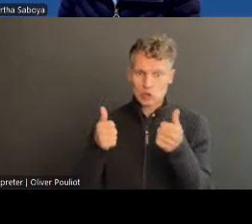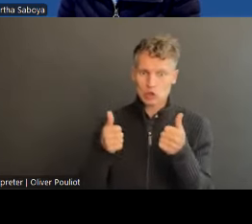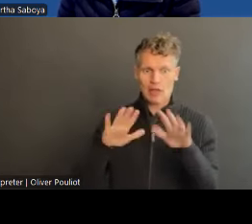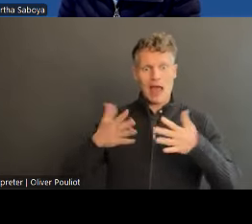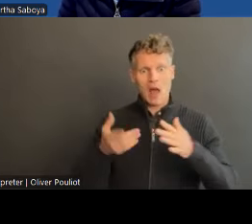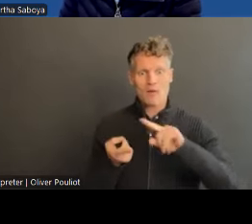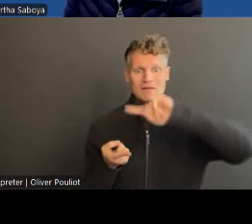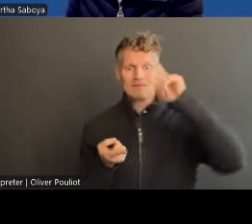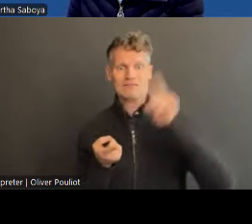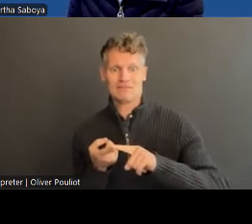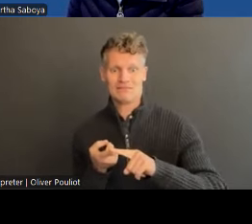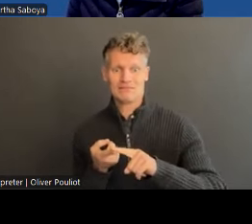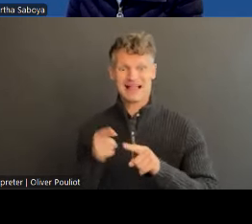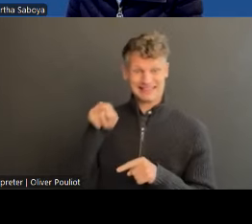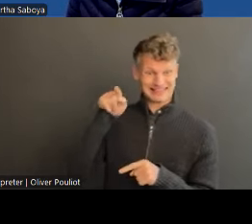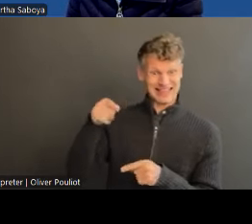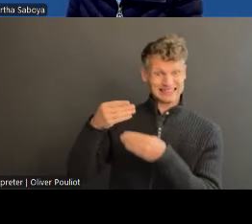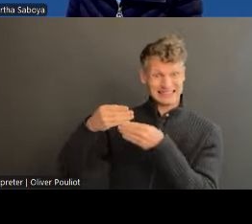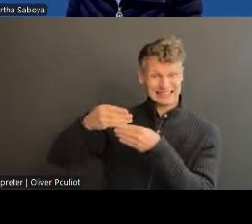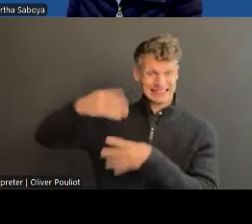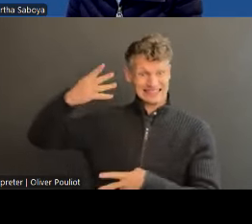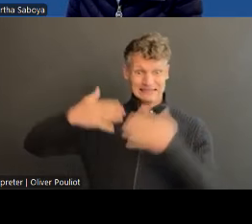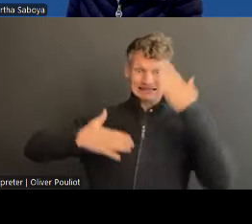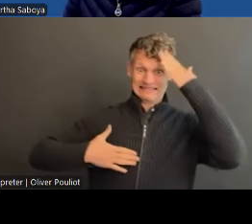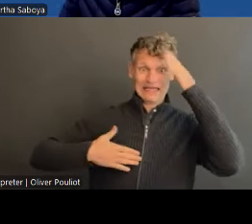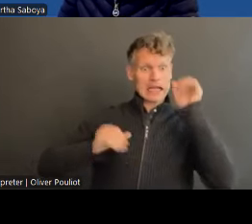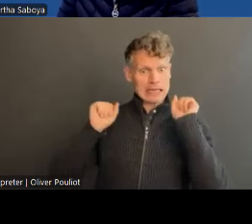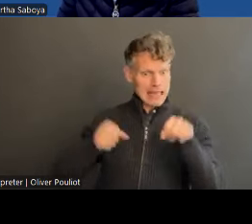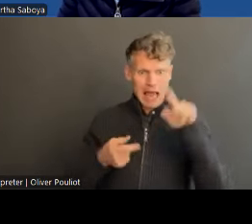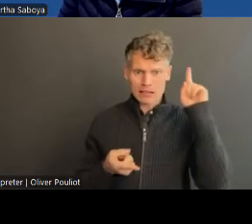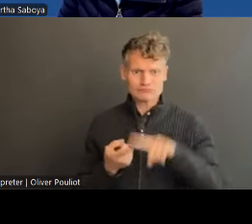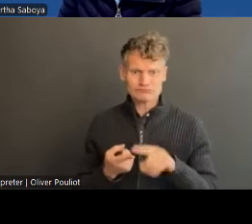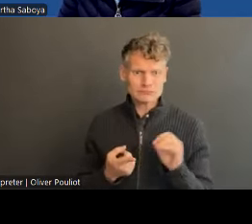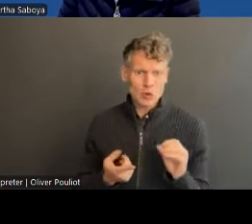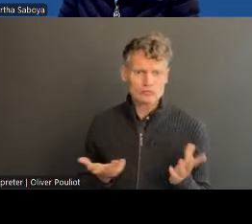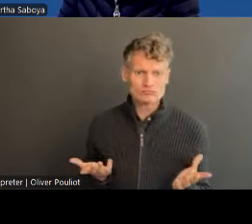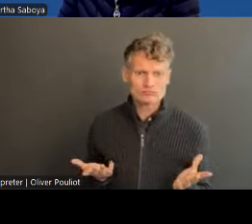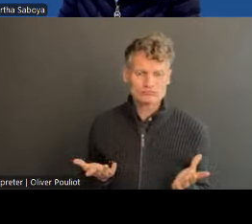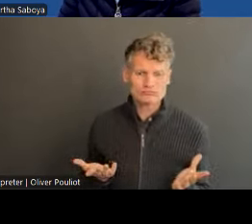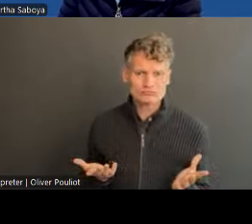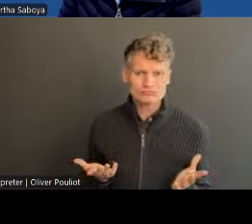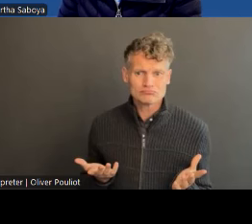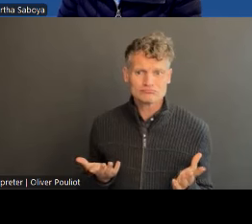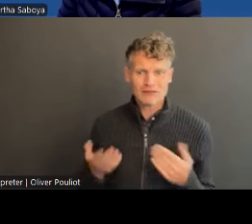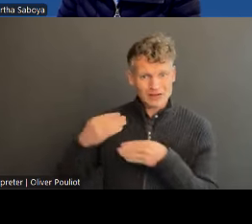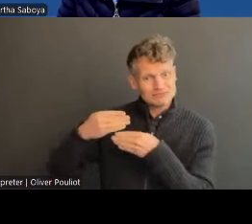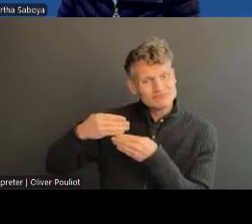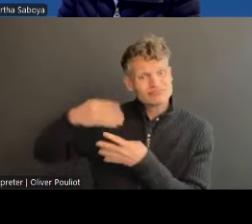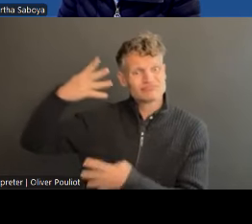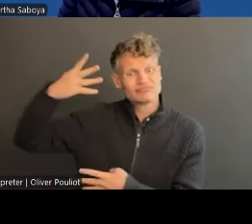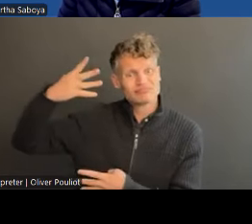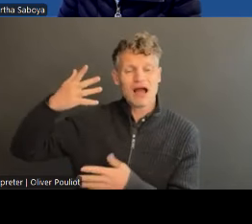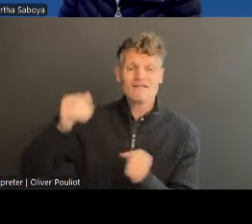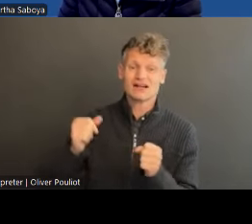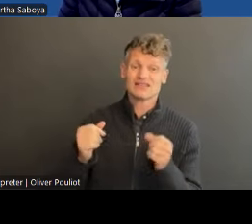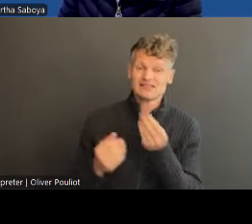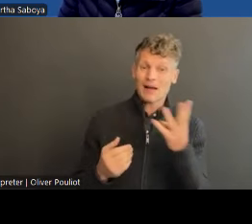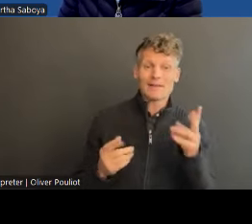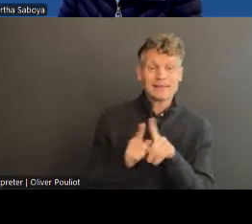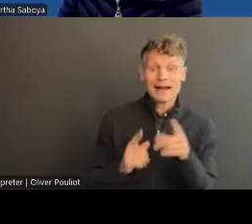to achieve those targets. We have a combination here of neglected tropical diseases, vaccine preventable